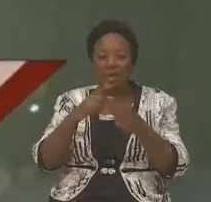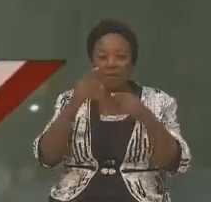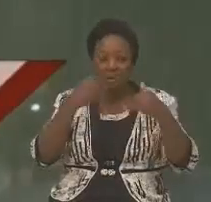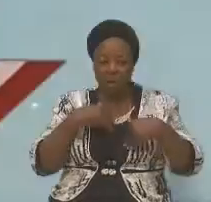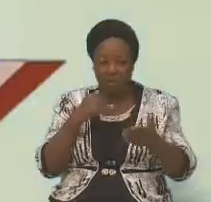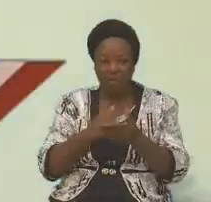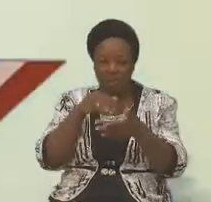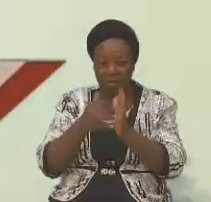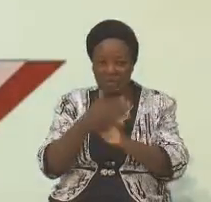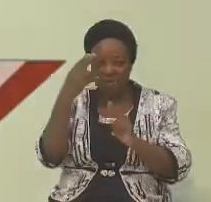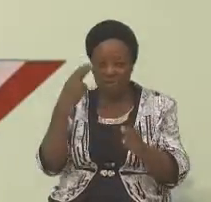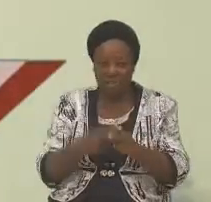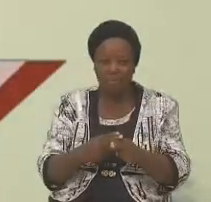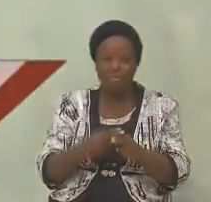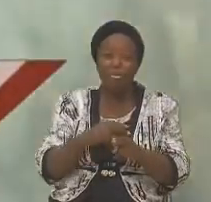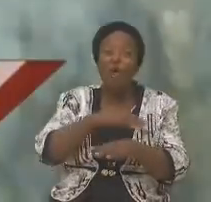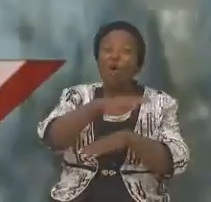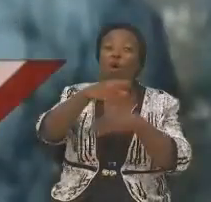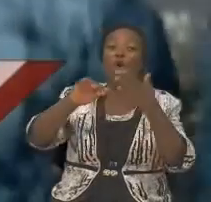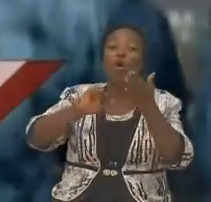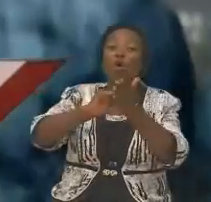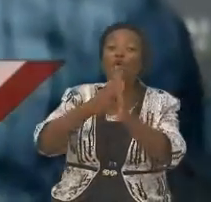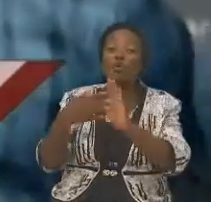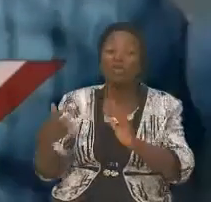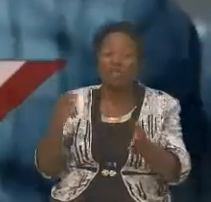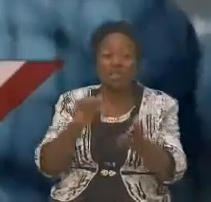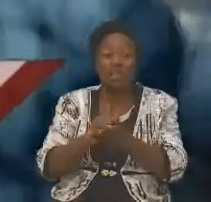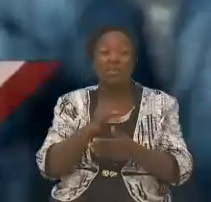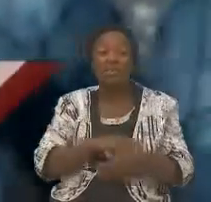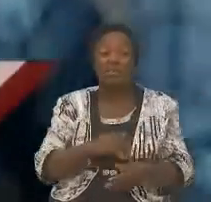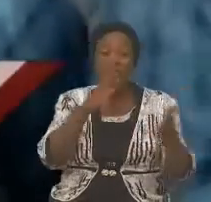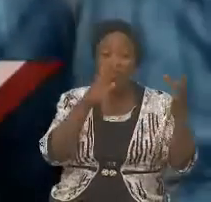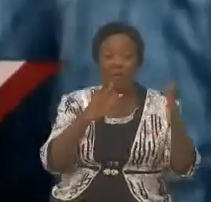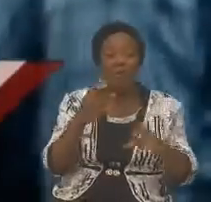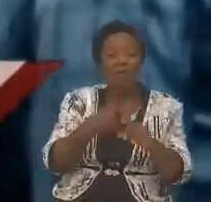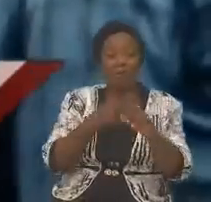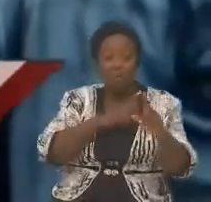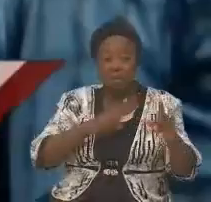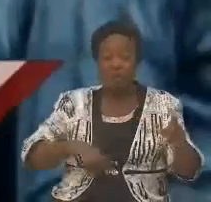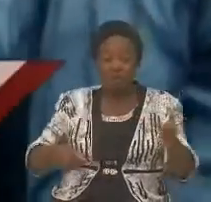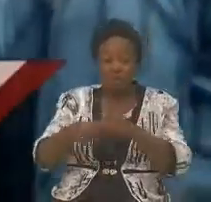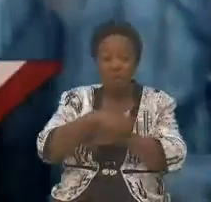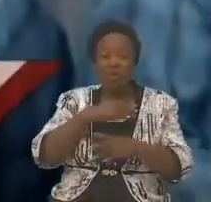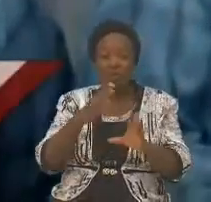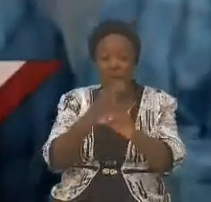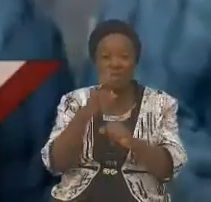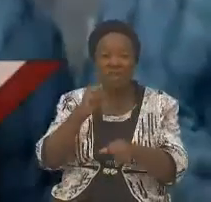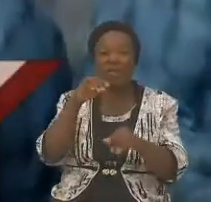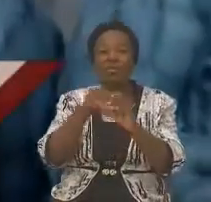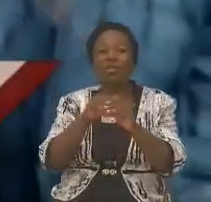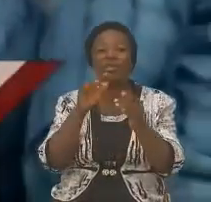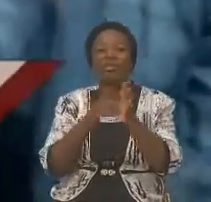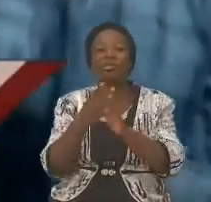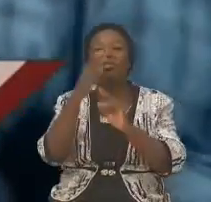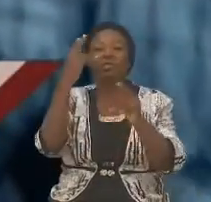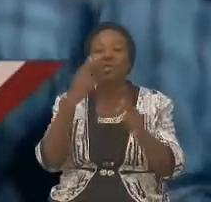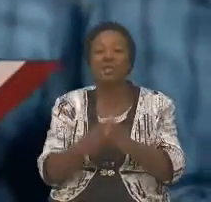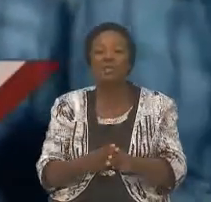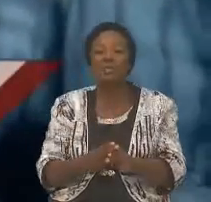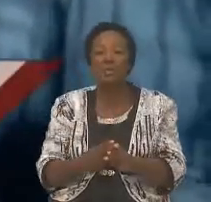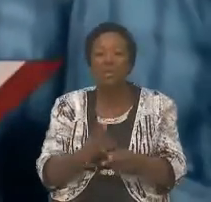life, nobody can make trouble with you. All the troubles of your life, they're wiped away even tonight,